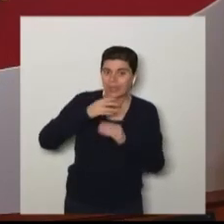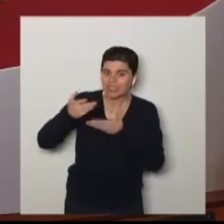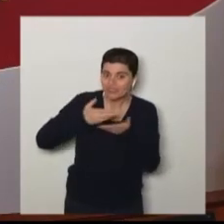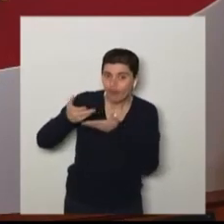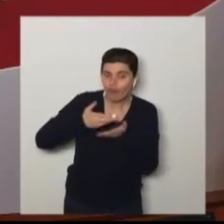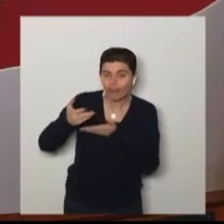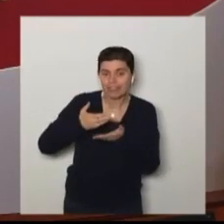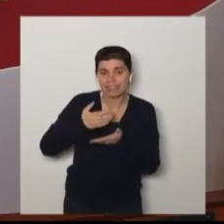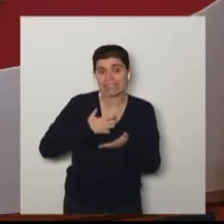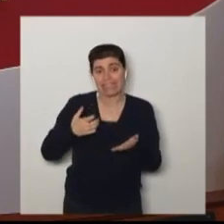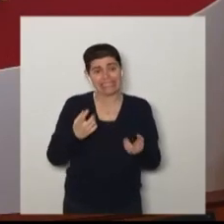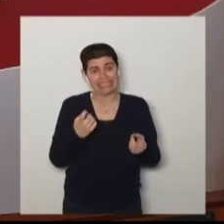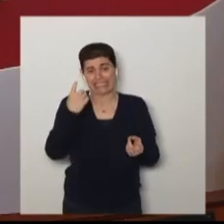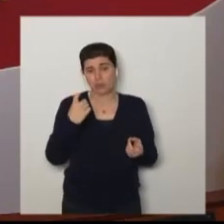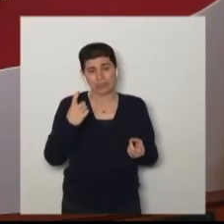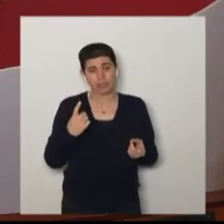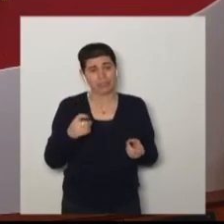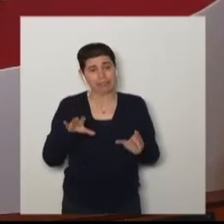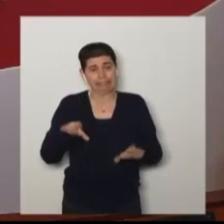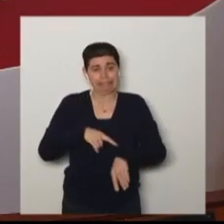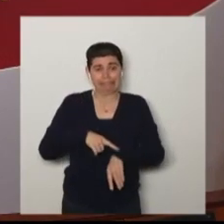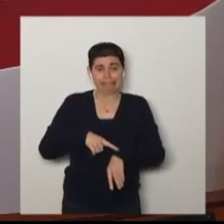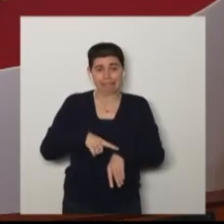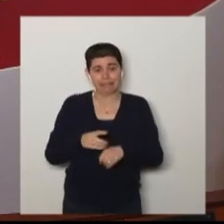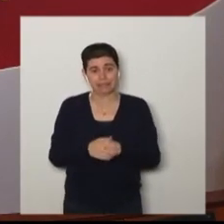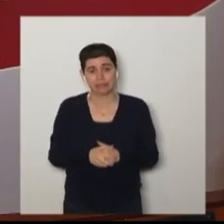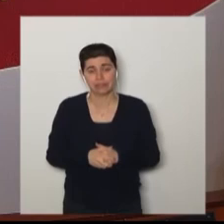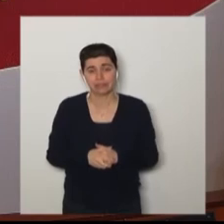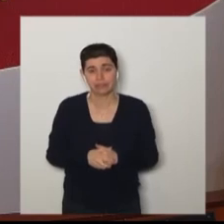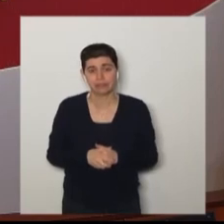Just recording un commentaire d'internet,